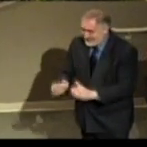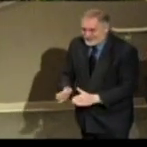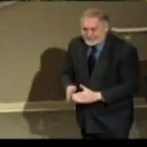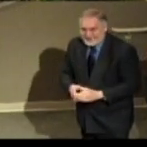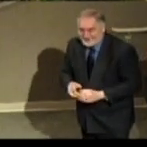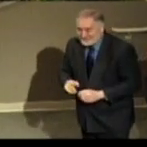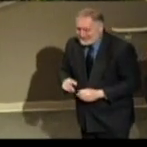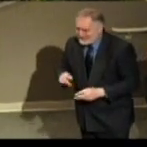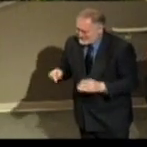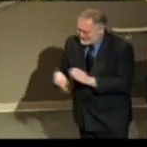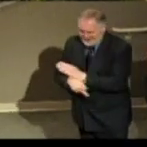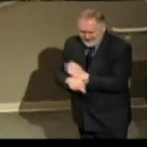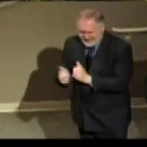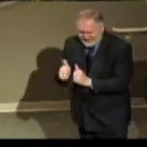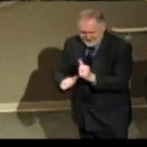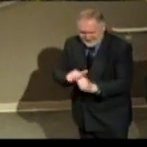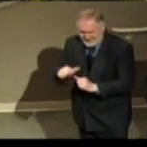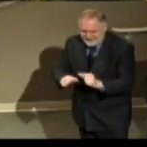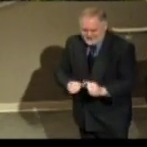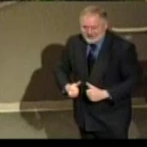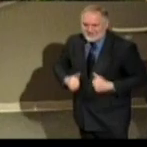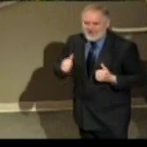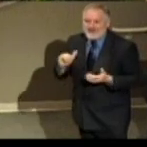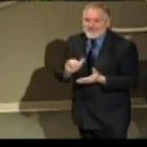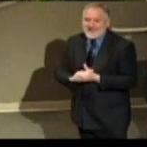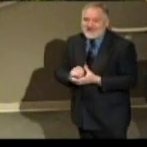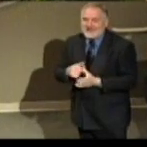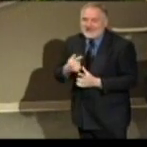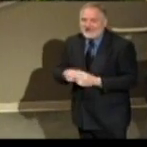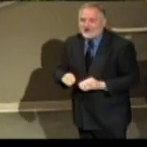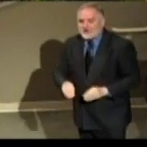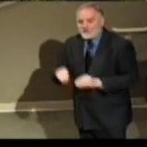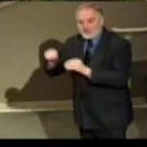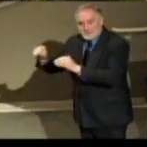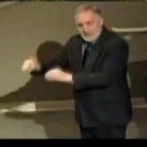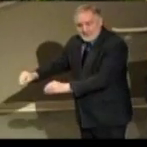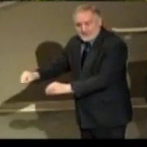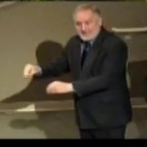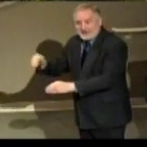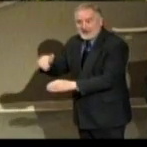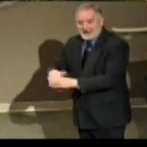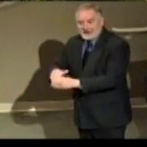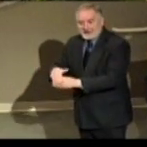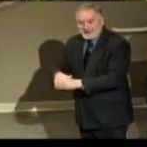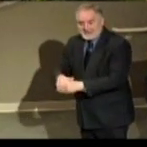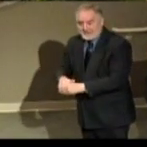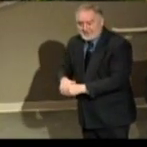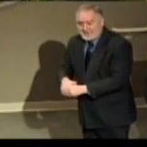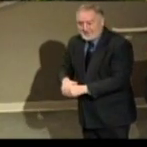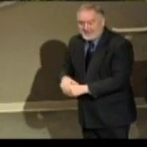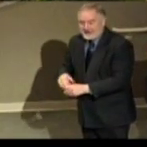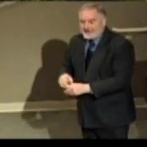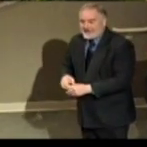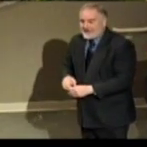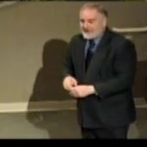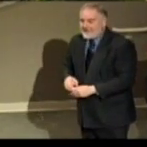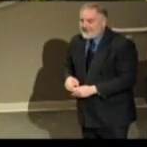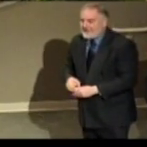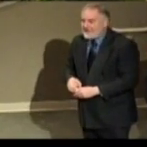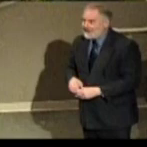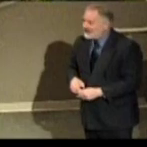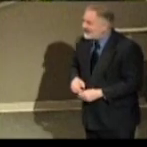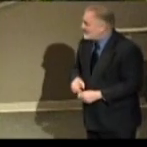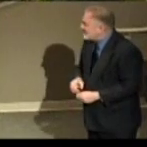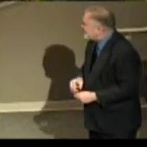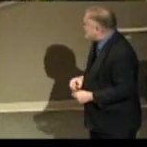other. If you survive that, they move you in. And if you survive that, they move you in